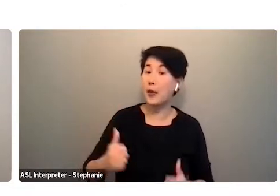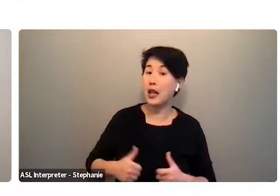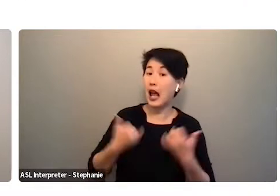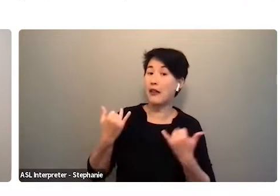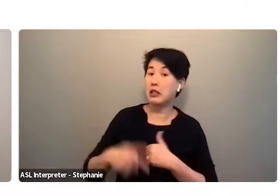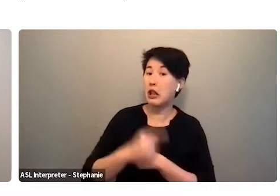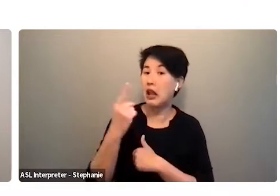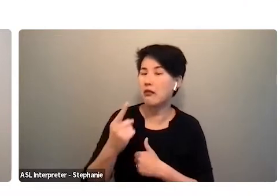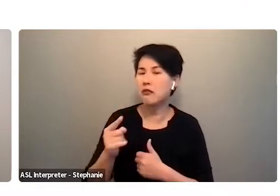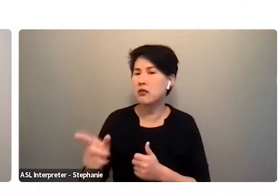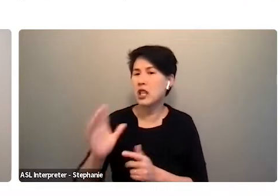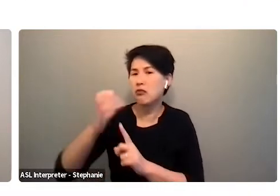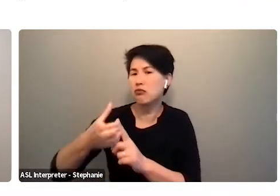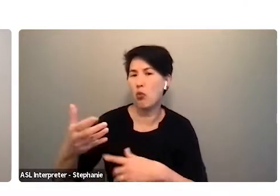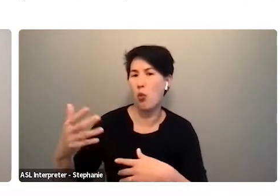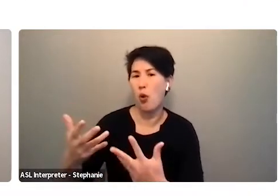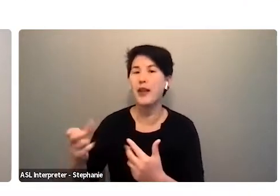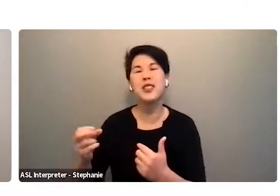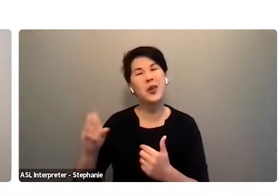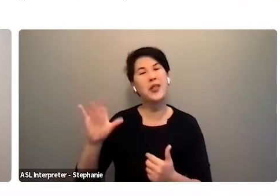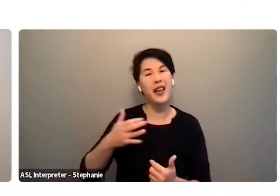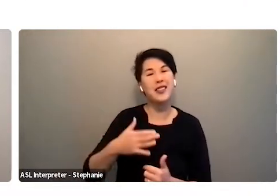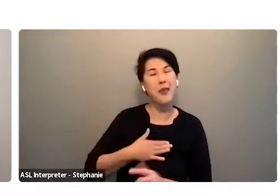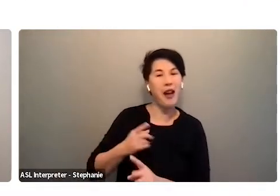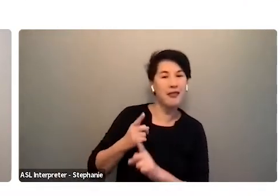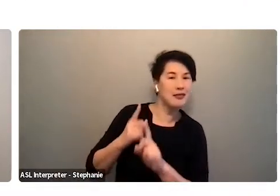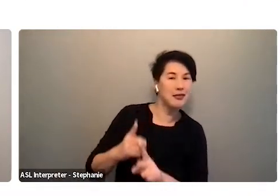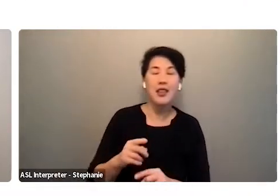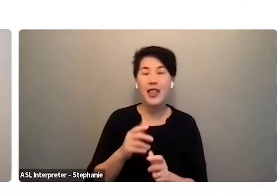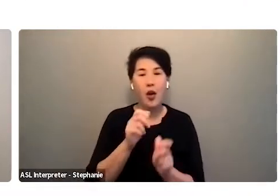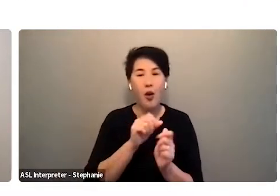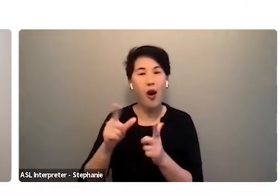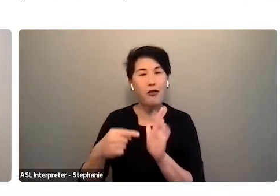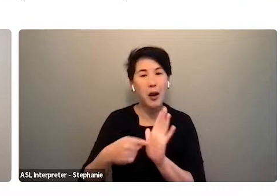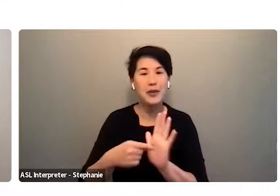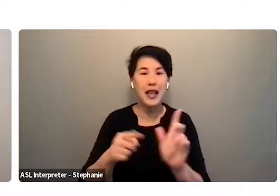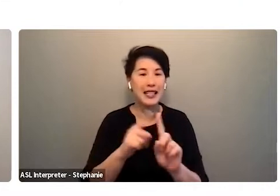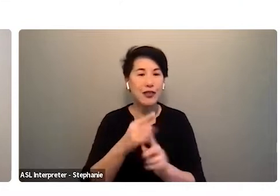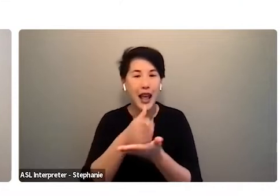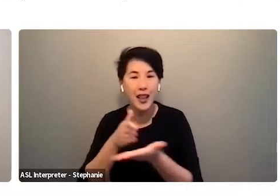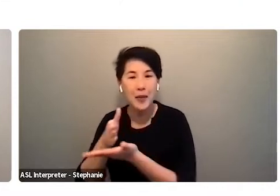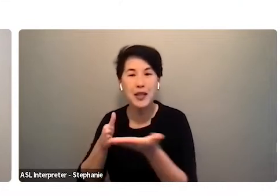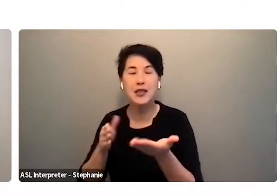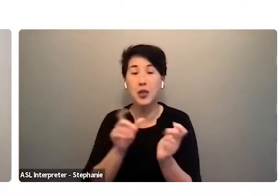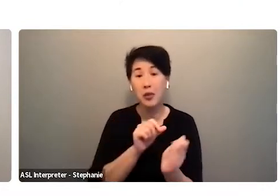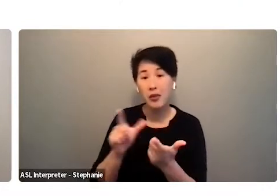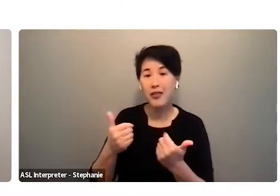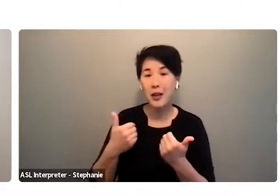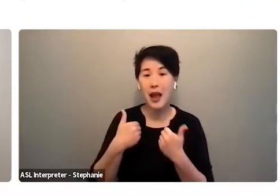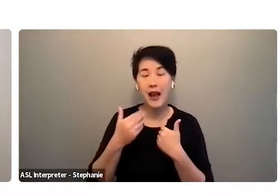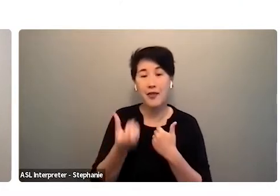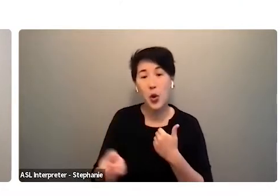collection. All of them have their own different colors. All of them have their own, represent an element. All of them have like their